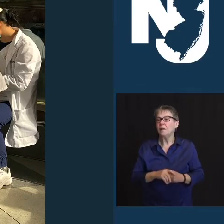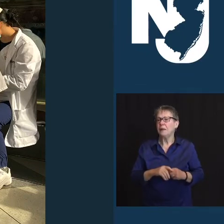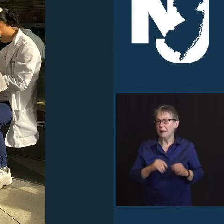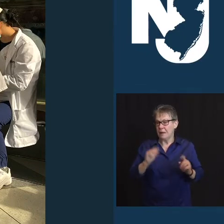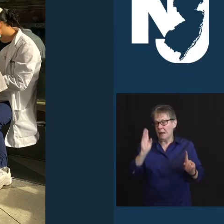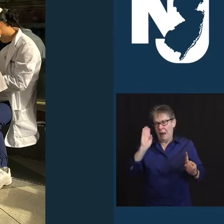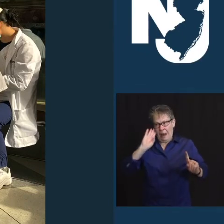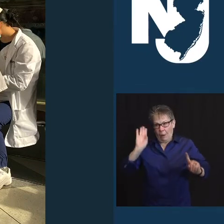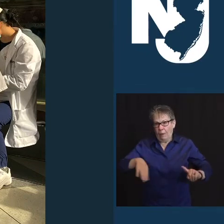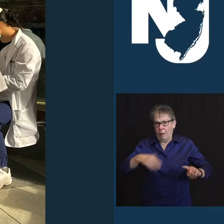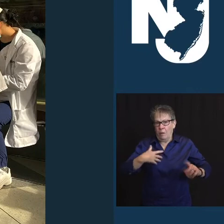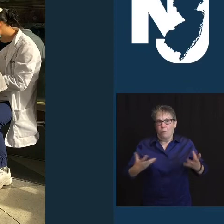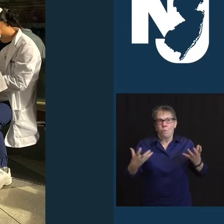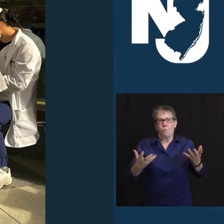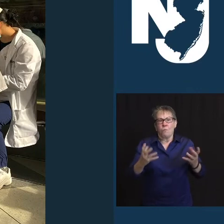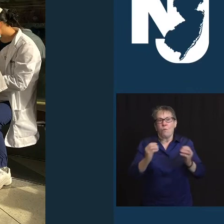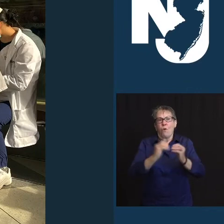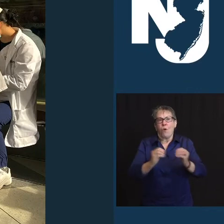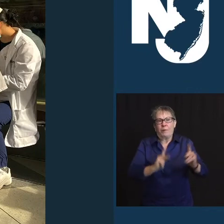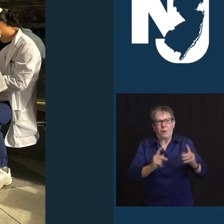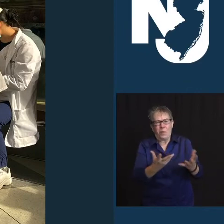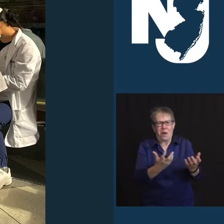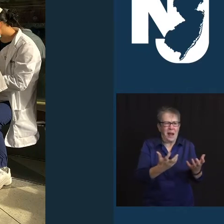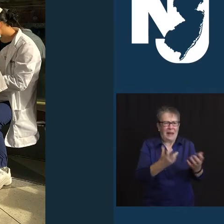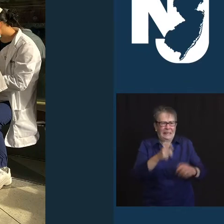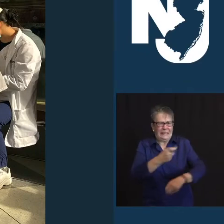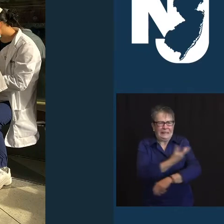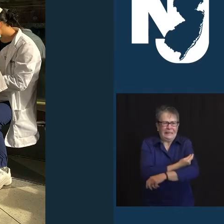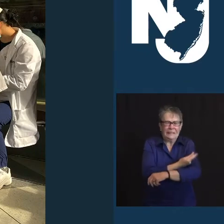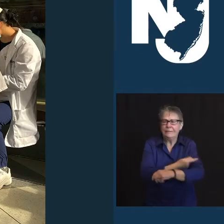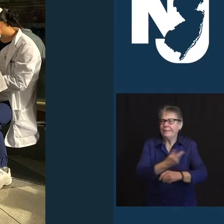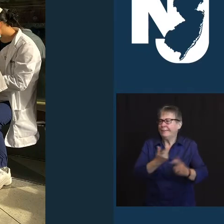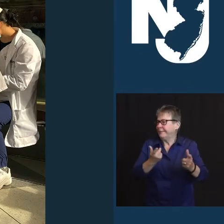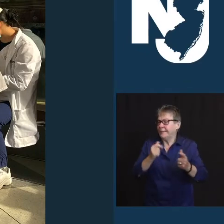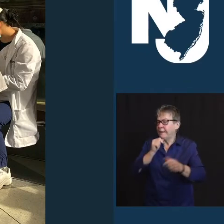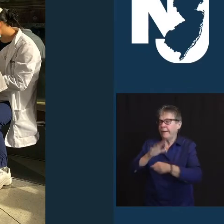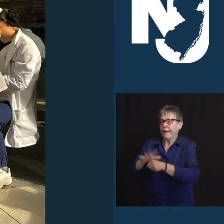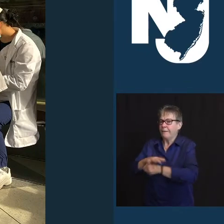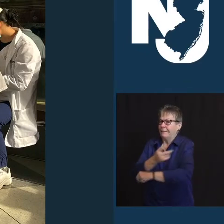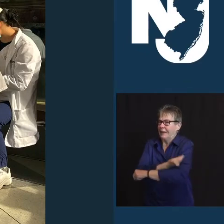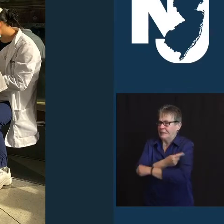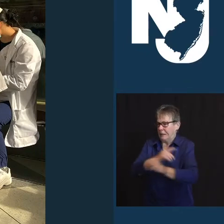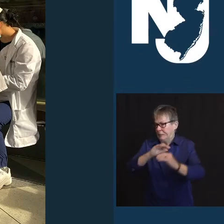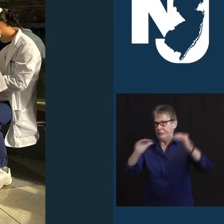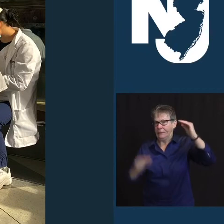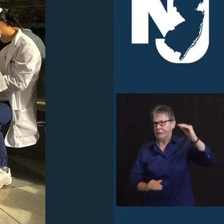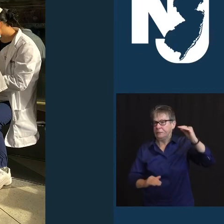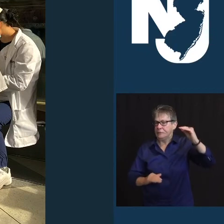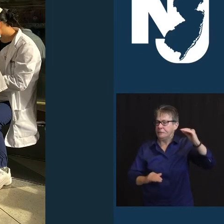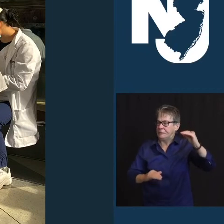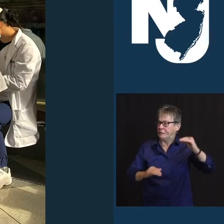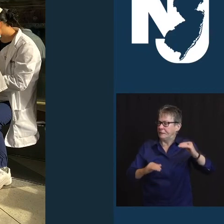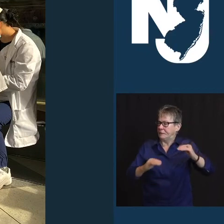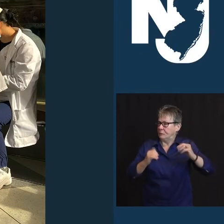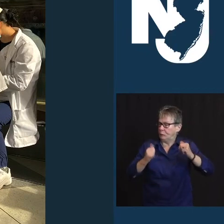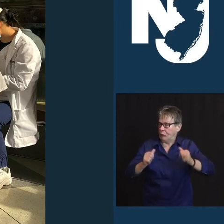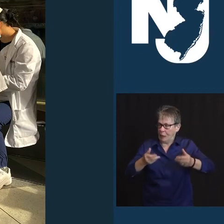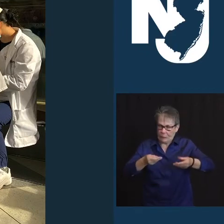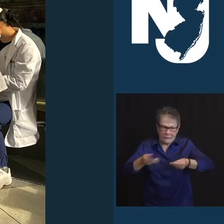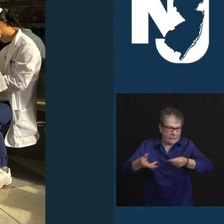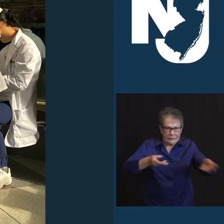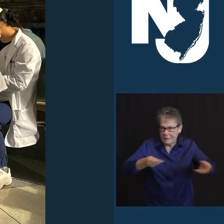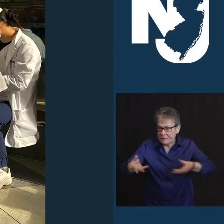of doses available to us. We continue to ensure an equitable distribution across our state and to ensure that in addition